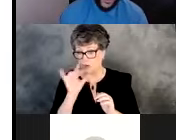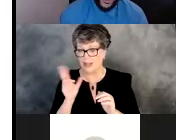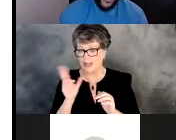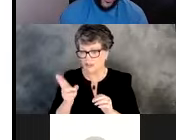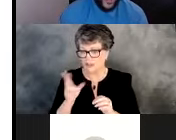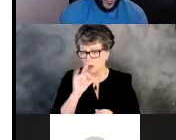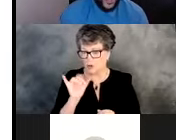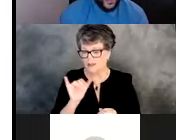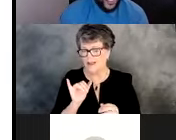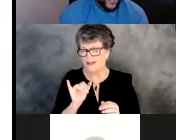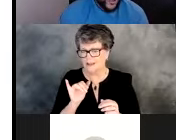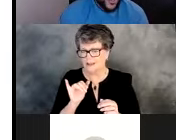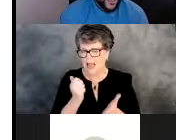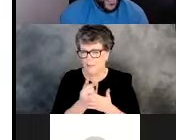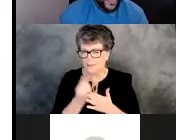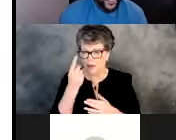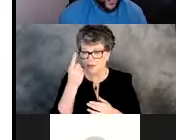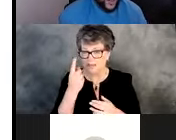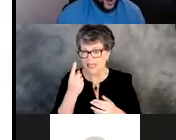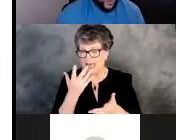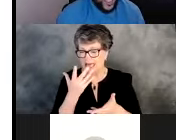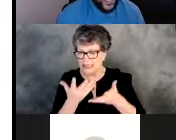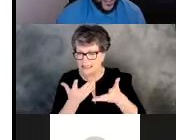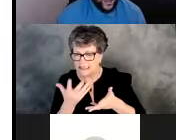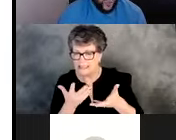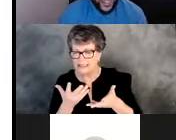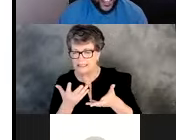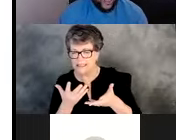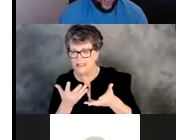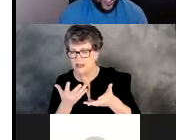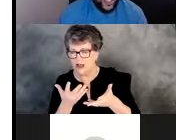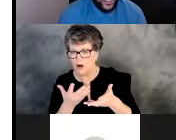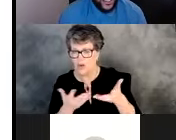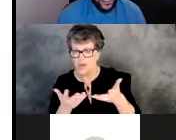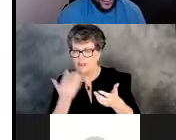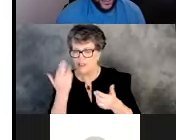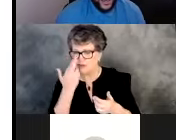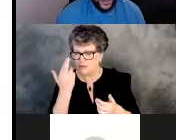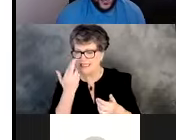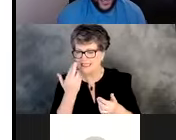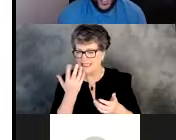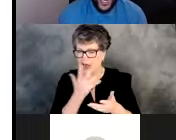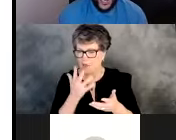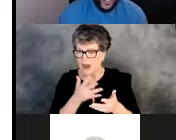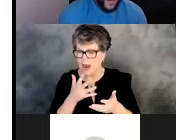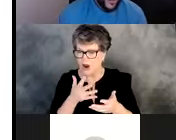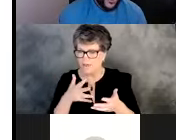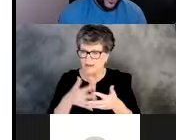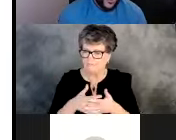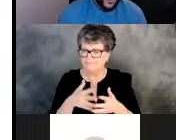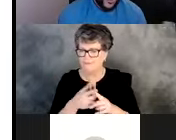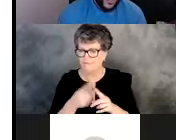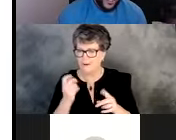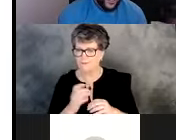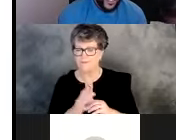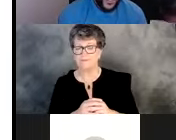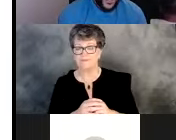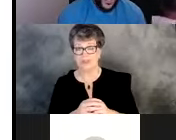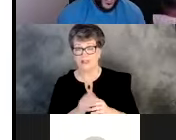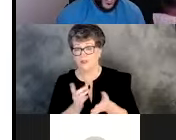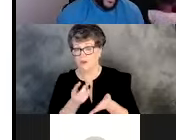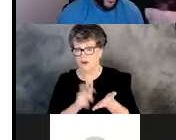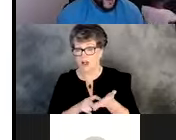understand if there's any distrust in the vaccine, what that is rooted in, and to kind of acknowledge that there, like